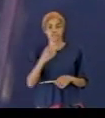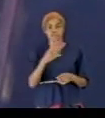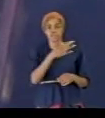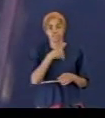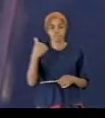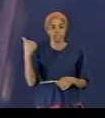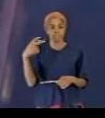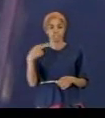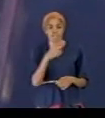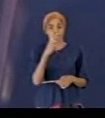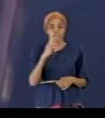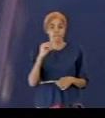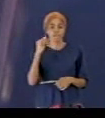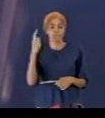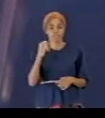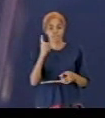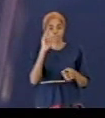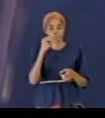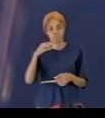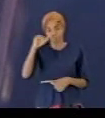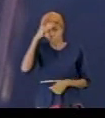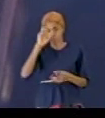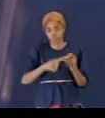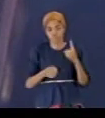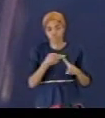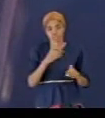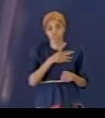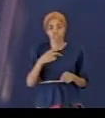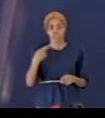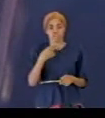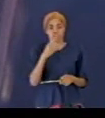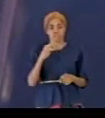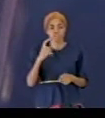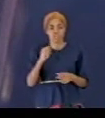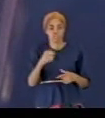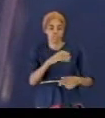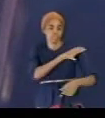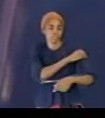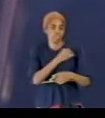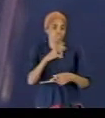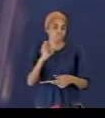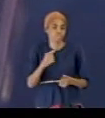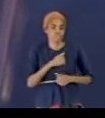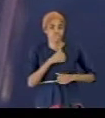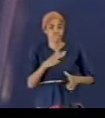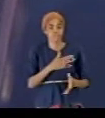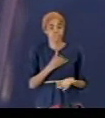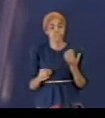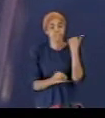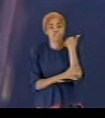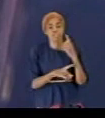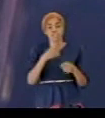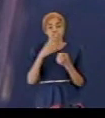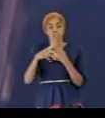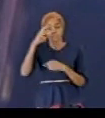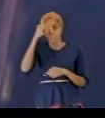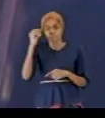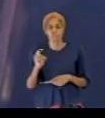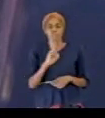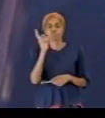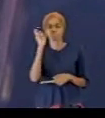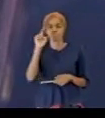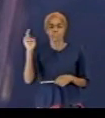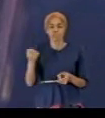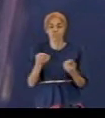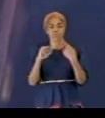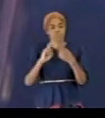and Phicol, the chief captain of his army. And Isaac said unto them, Wherefore come ye to me, seeing ye hate me,